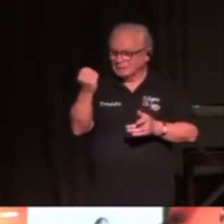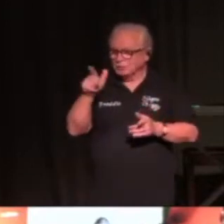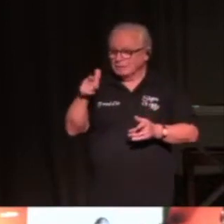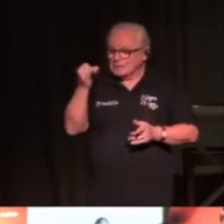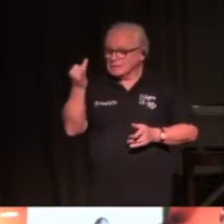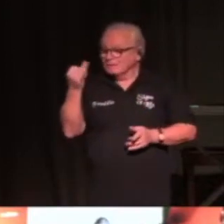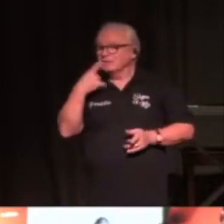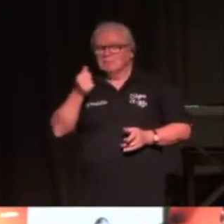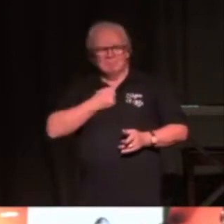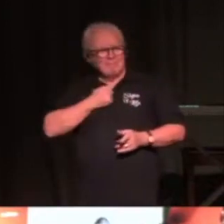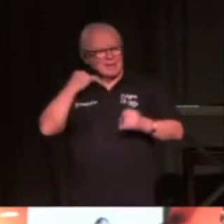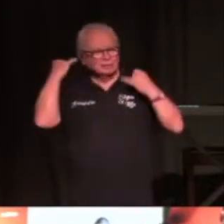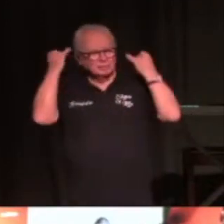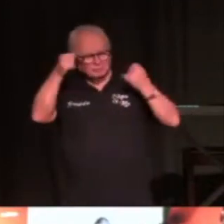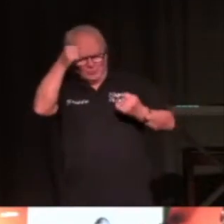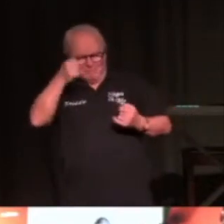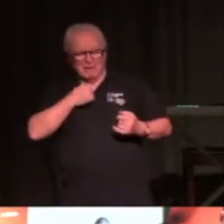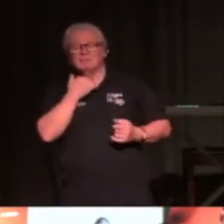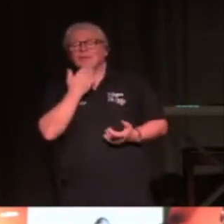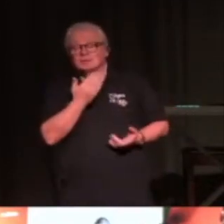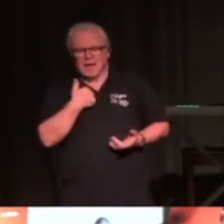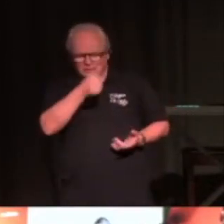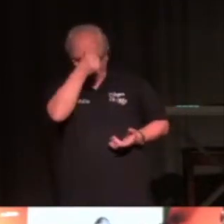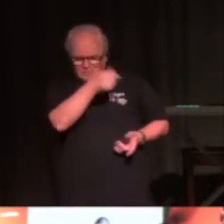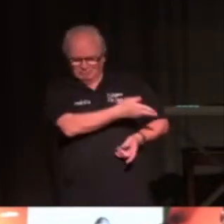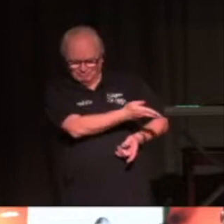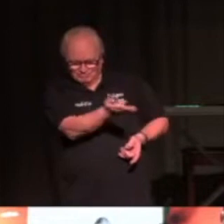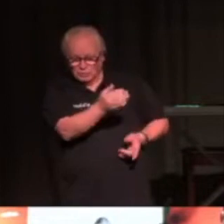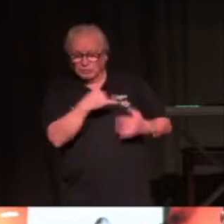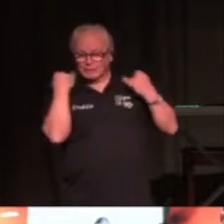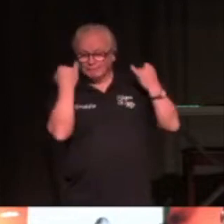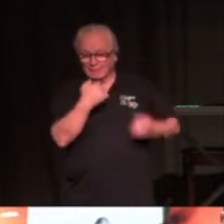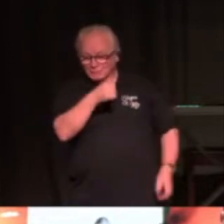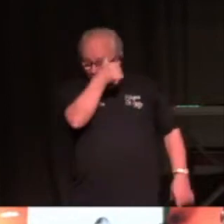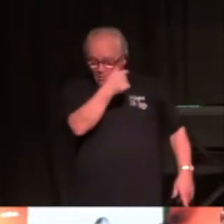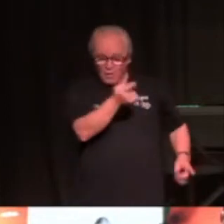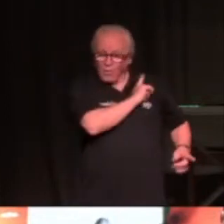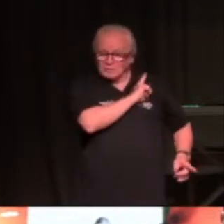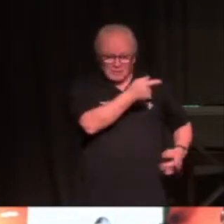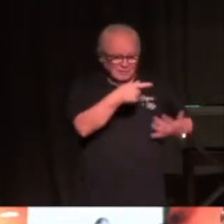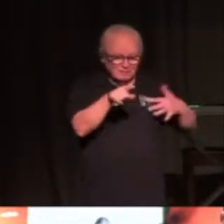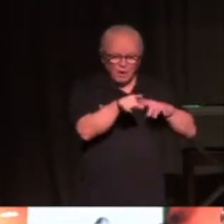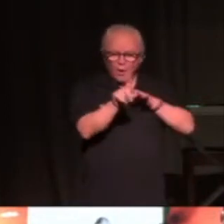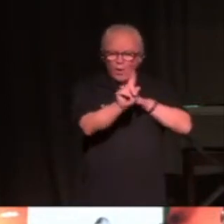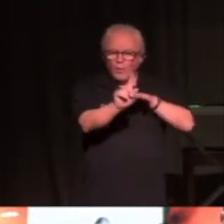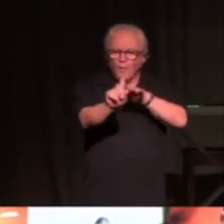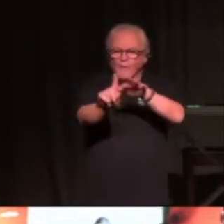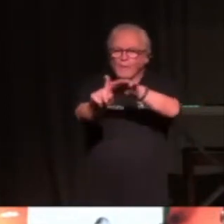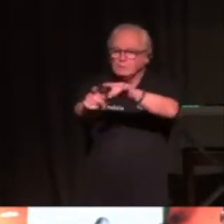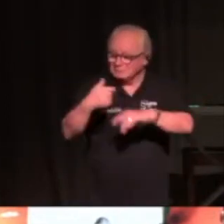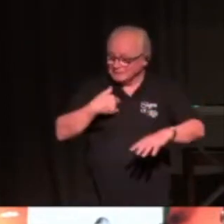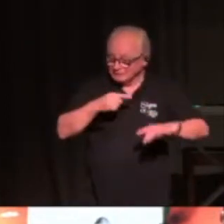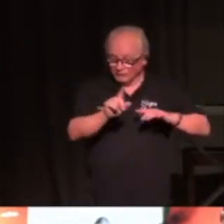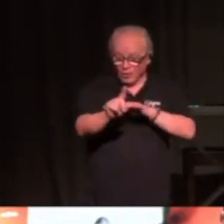voice. And I know them. I know them. And they follow me. And so if